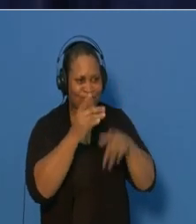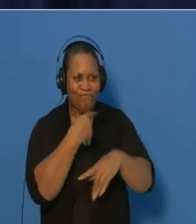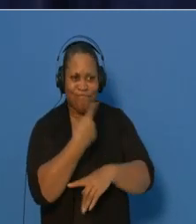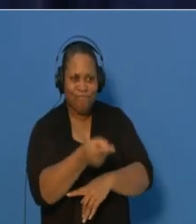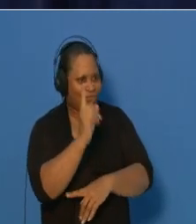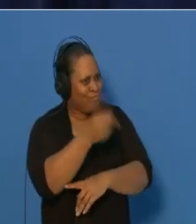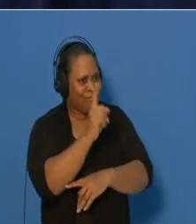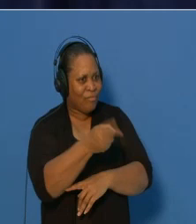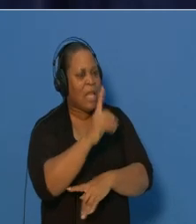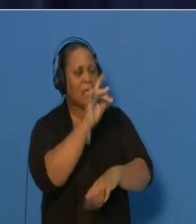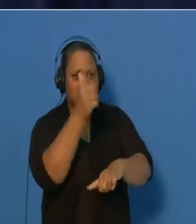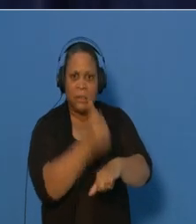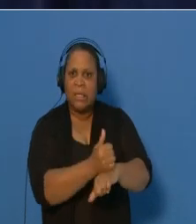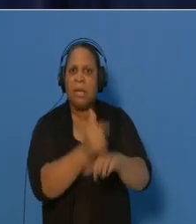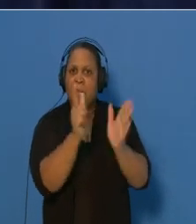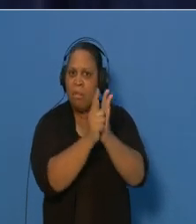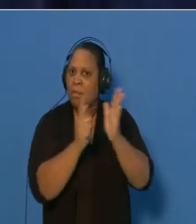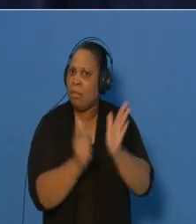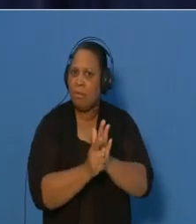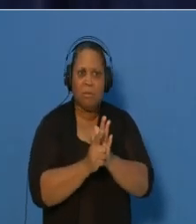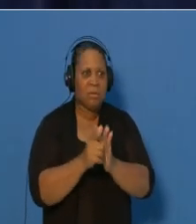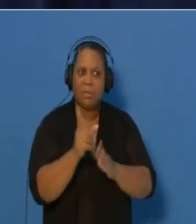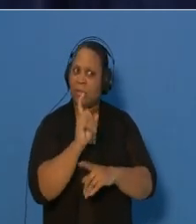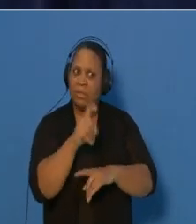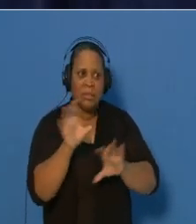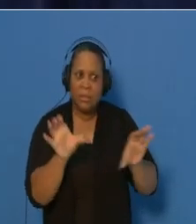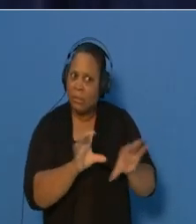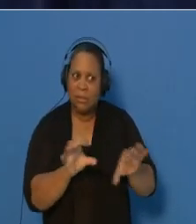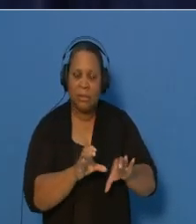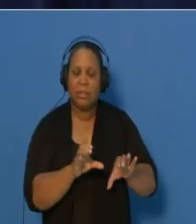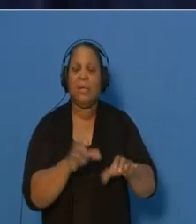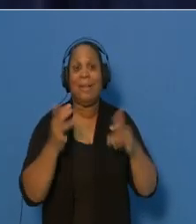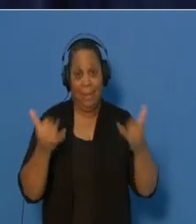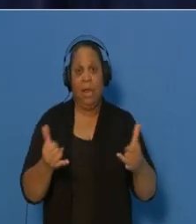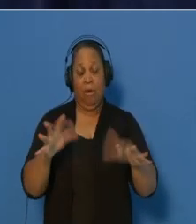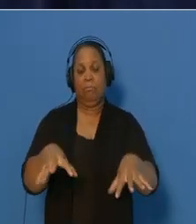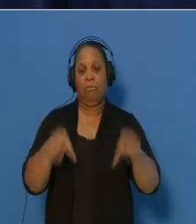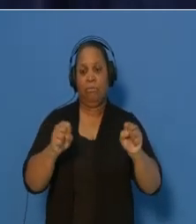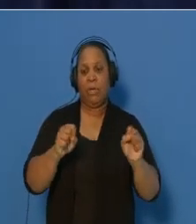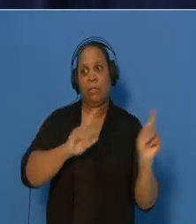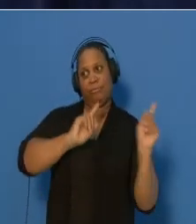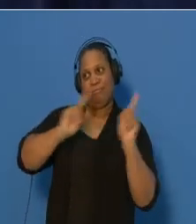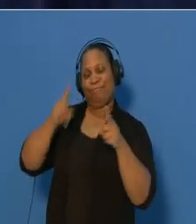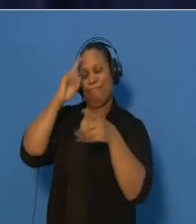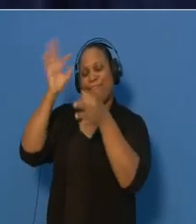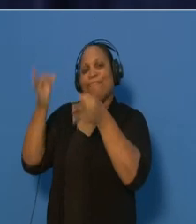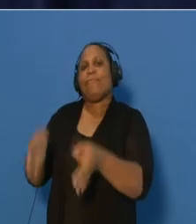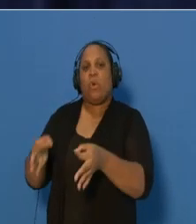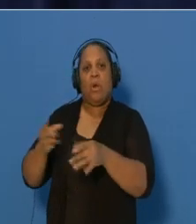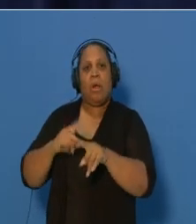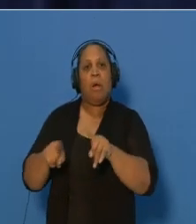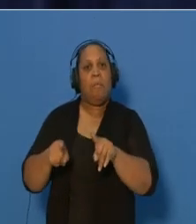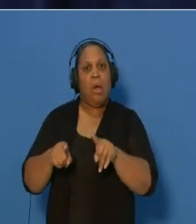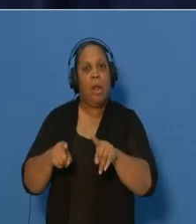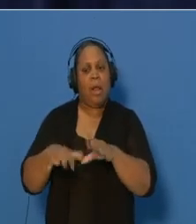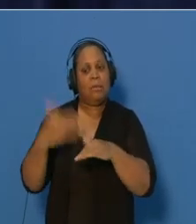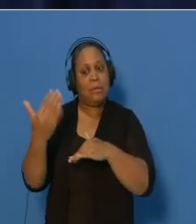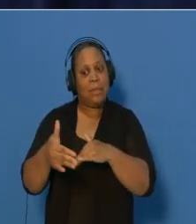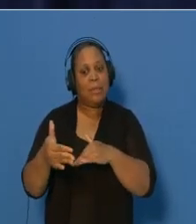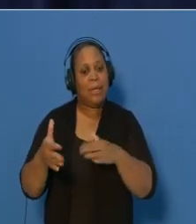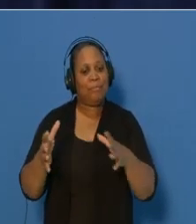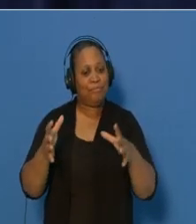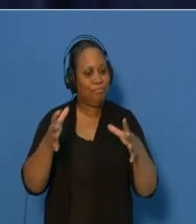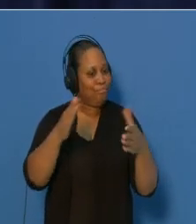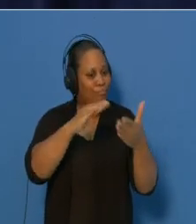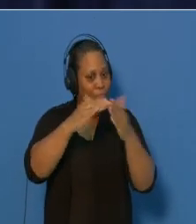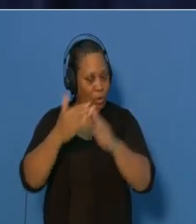has put in place that they should not do so. Well, we will now arrest them and they'll be placed before the courts. But outside of that, as a community,